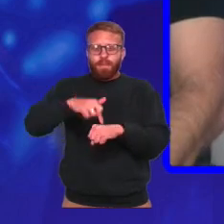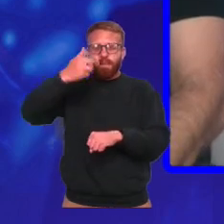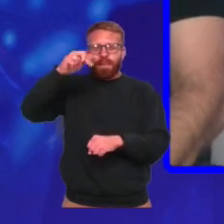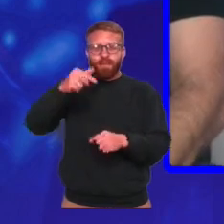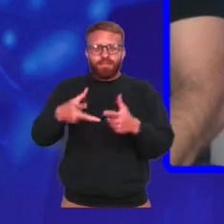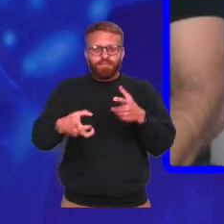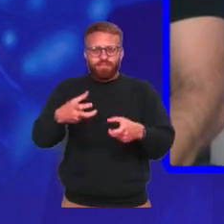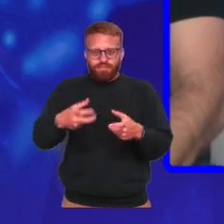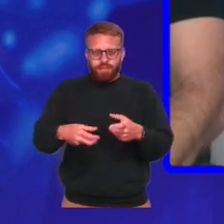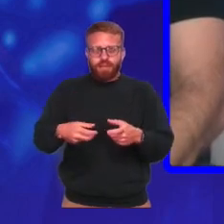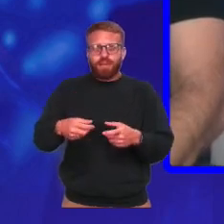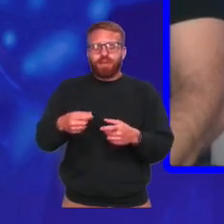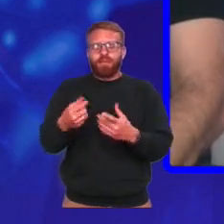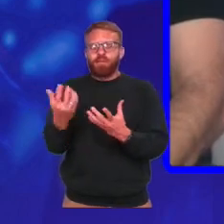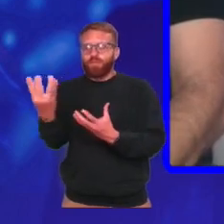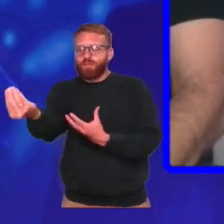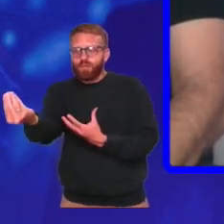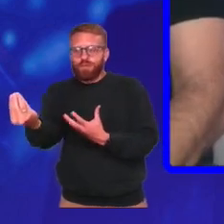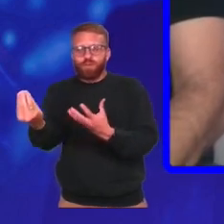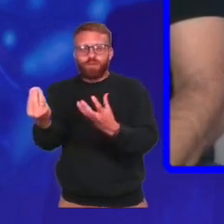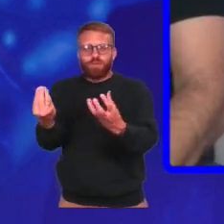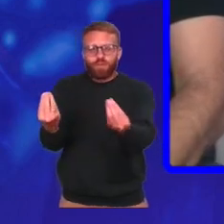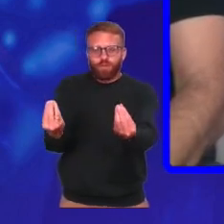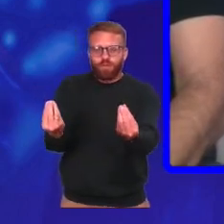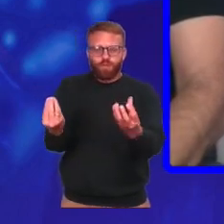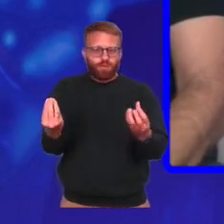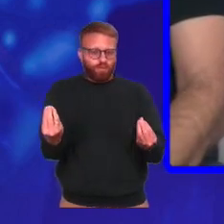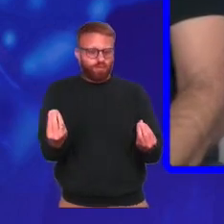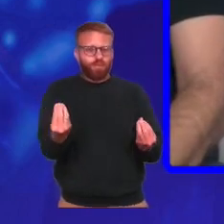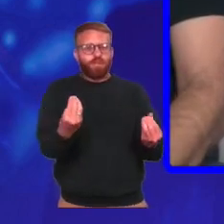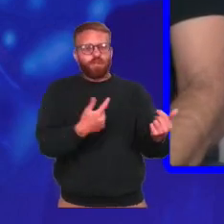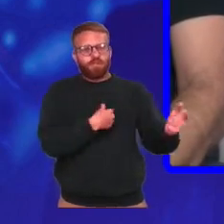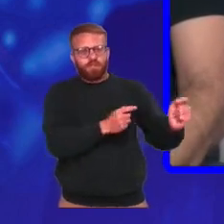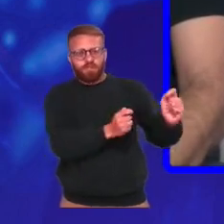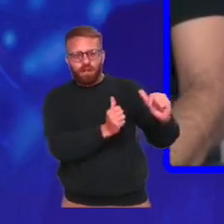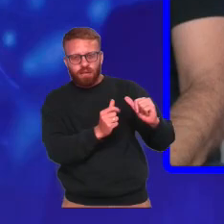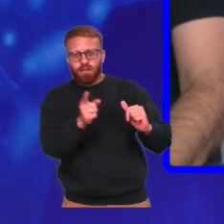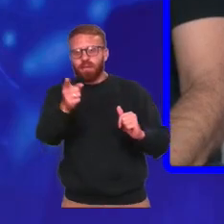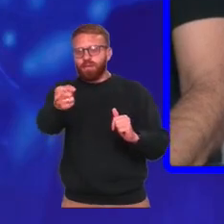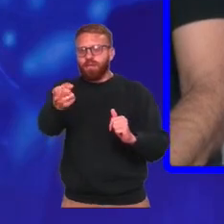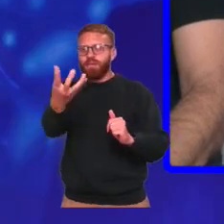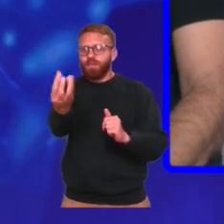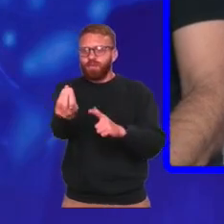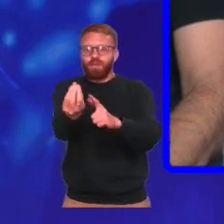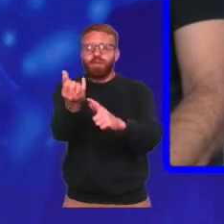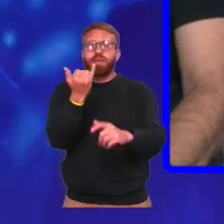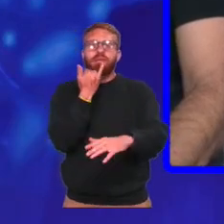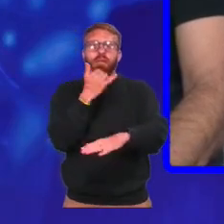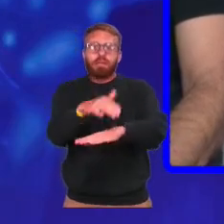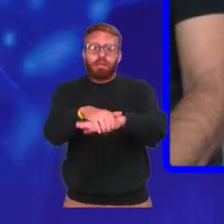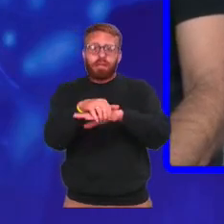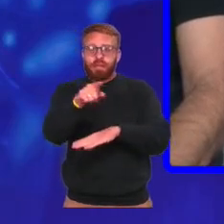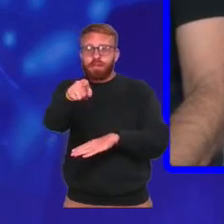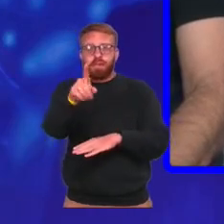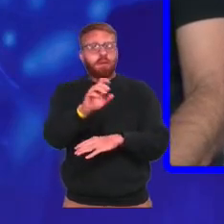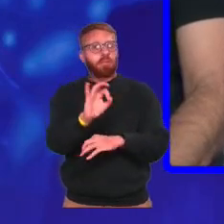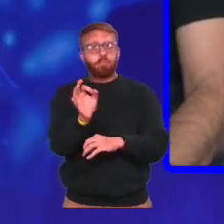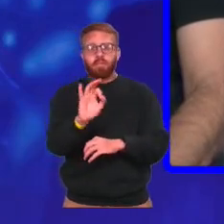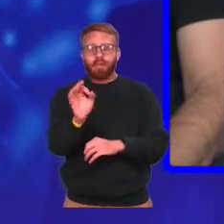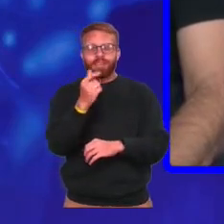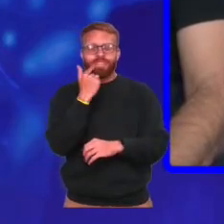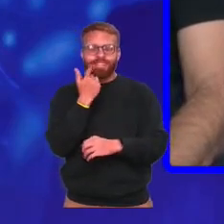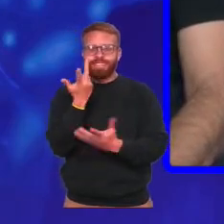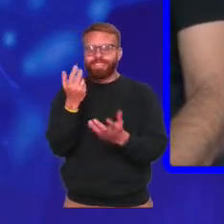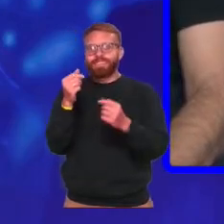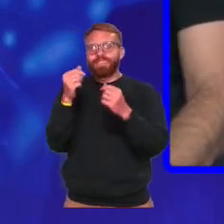providers, not only in the English dialogue. As you know, many of our PlayStation titles, we have a